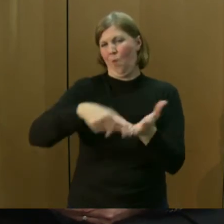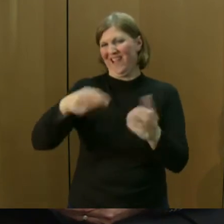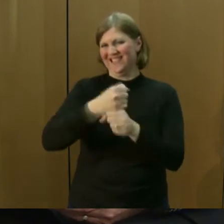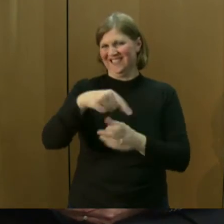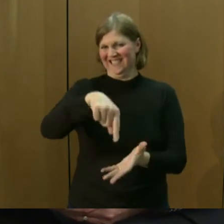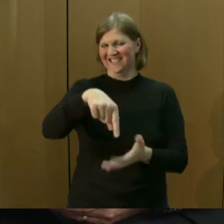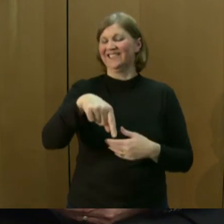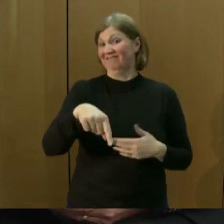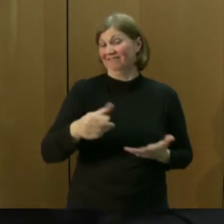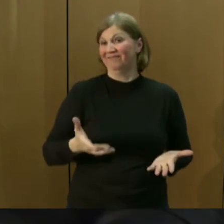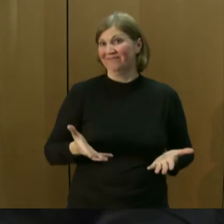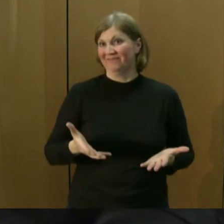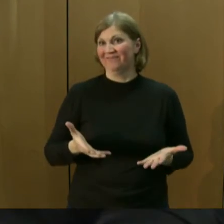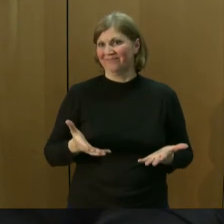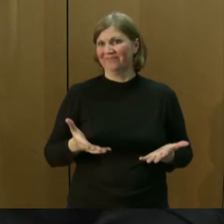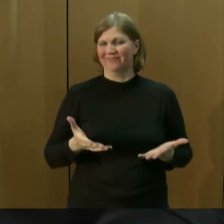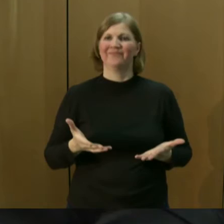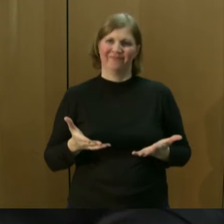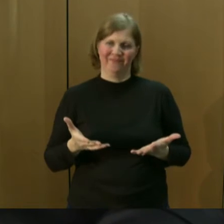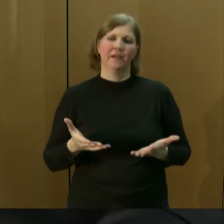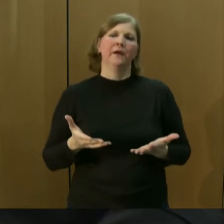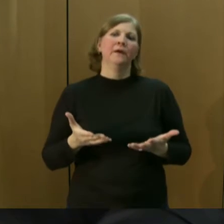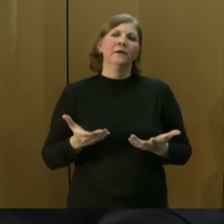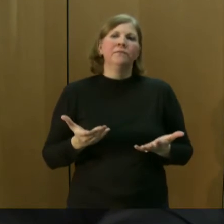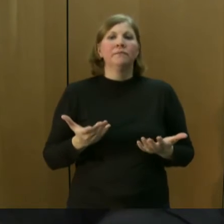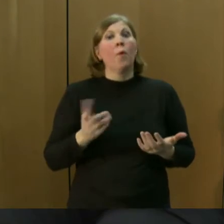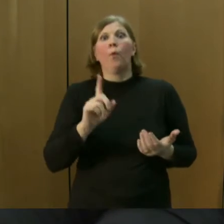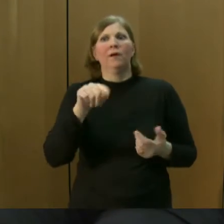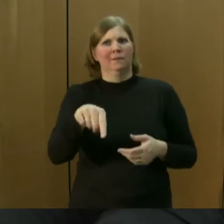full of enthusiasm while everyone is half dead around And you. actually, this kind of